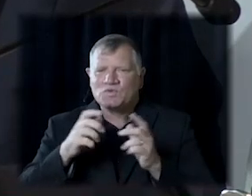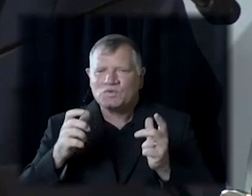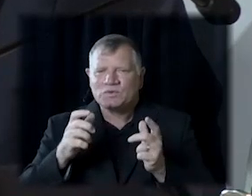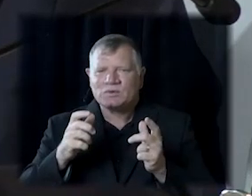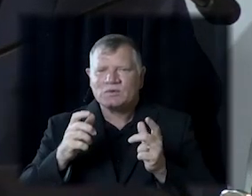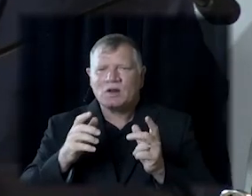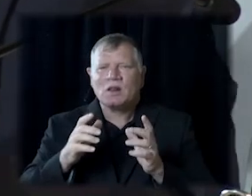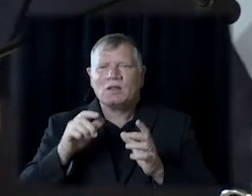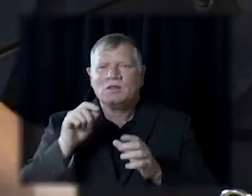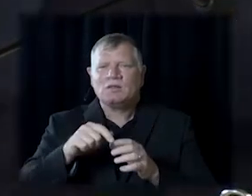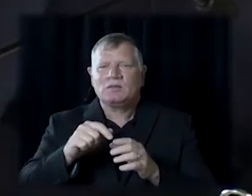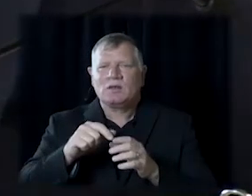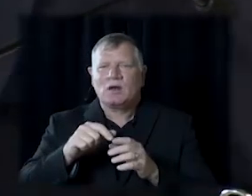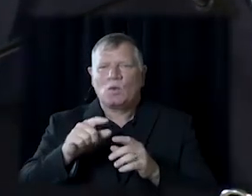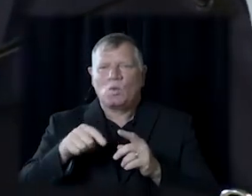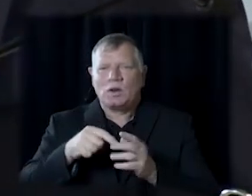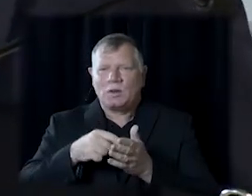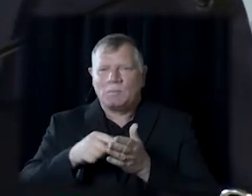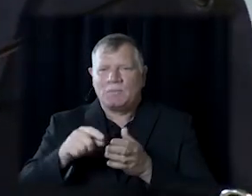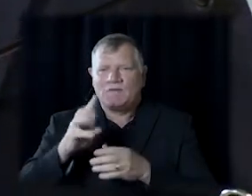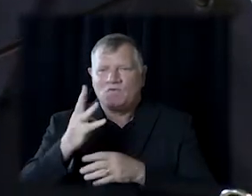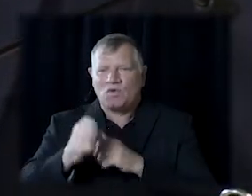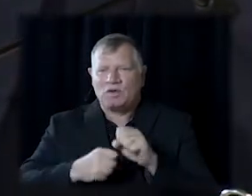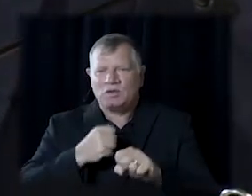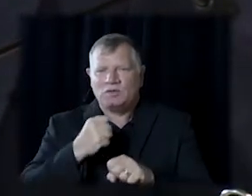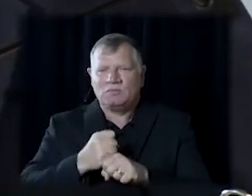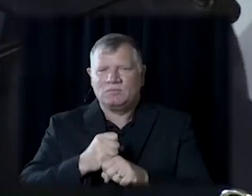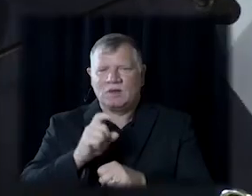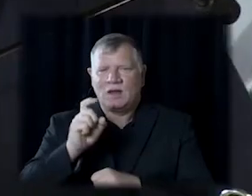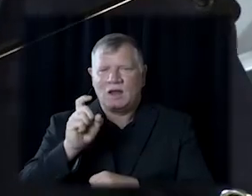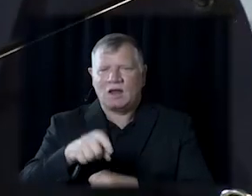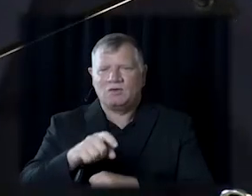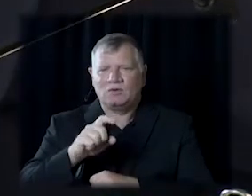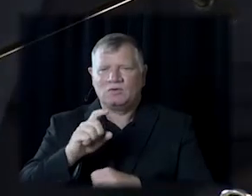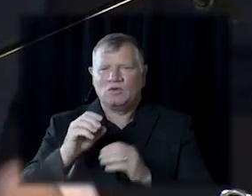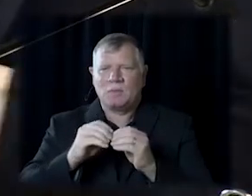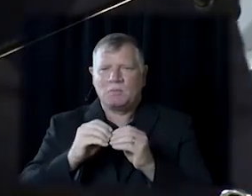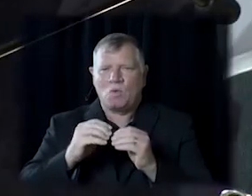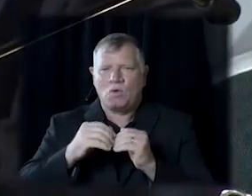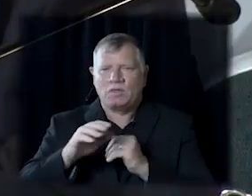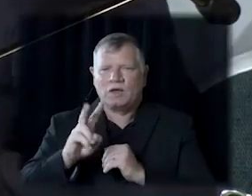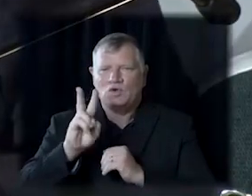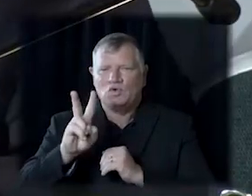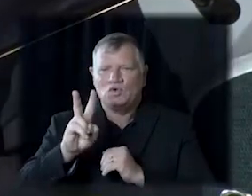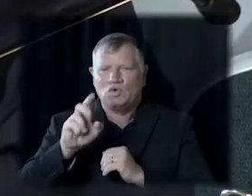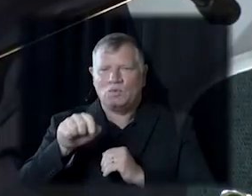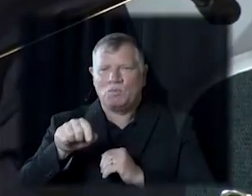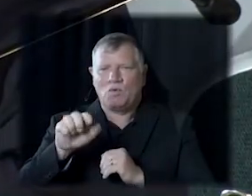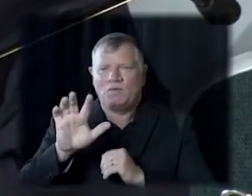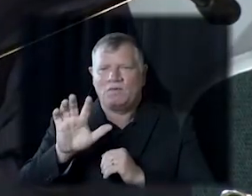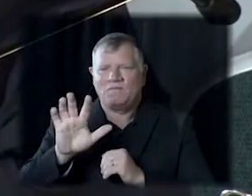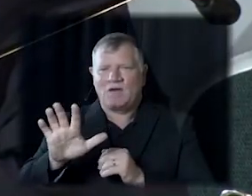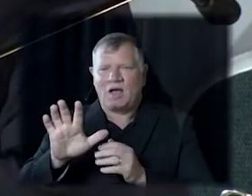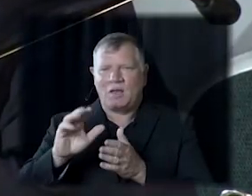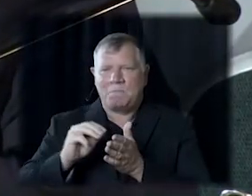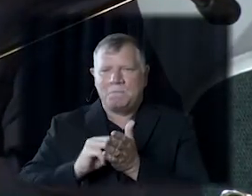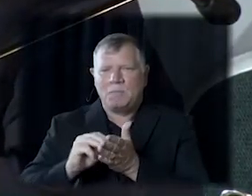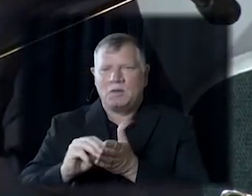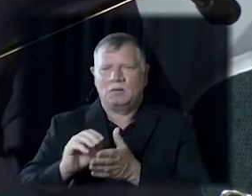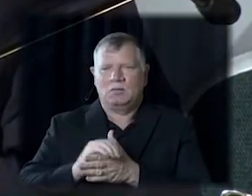that the amount at issue during that four-year period had to be in excess of $2.5